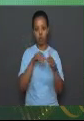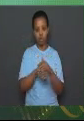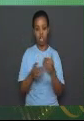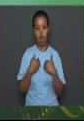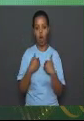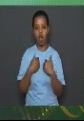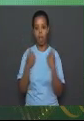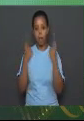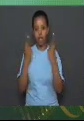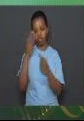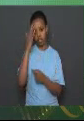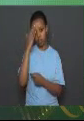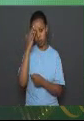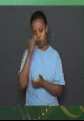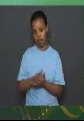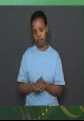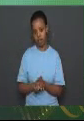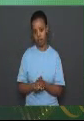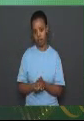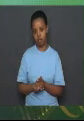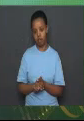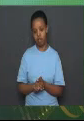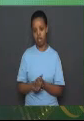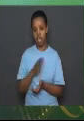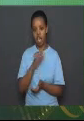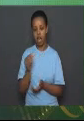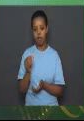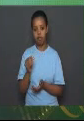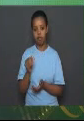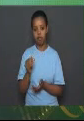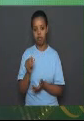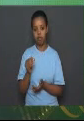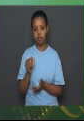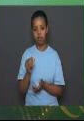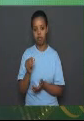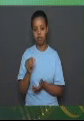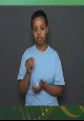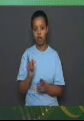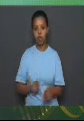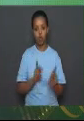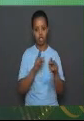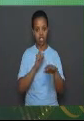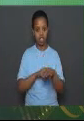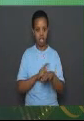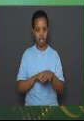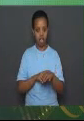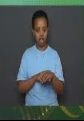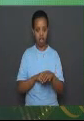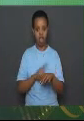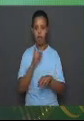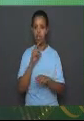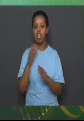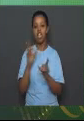photosynthesis. Can you explain what happens during photosynthesis